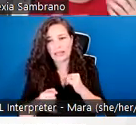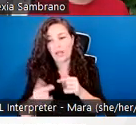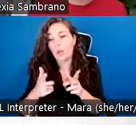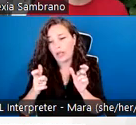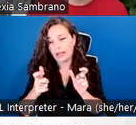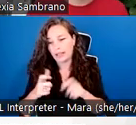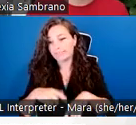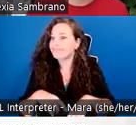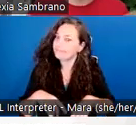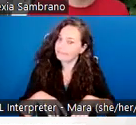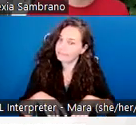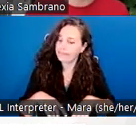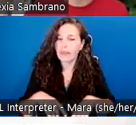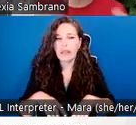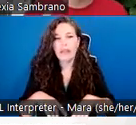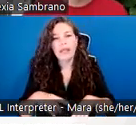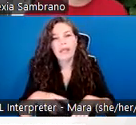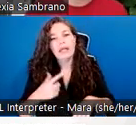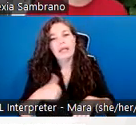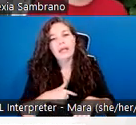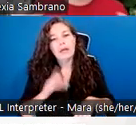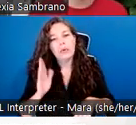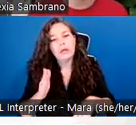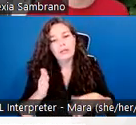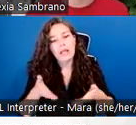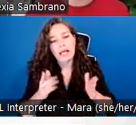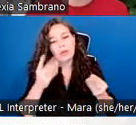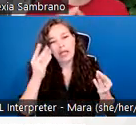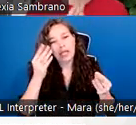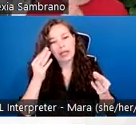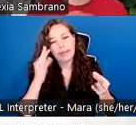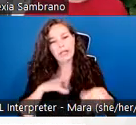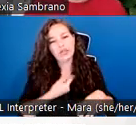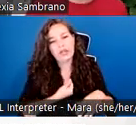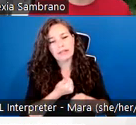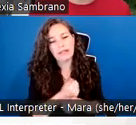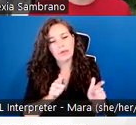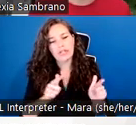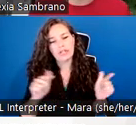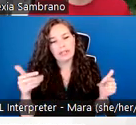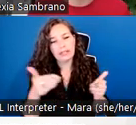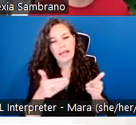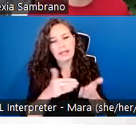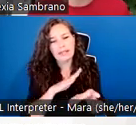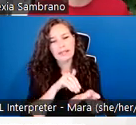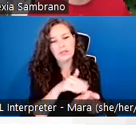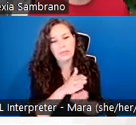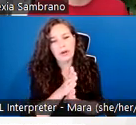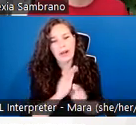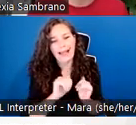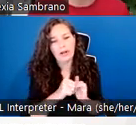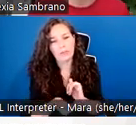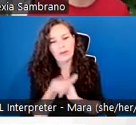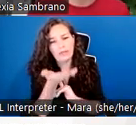I wanted to leave you all off with thinking about trans liberation as an essential component to the way that we provide